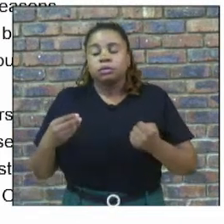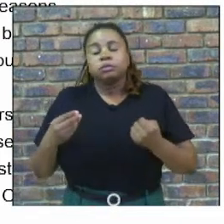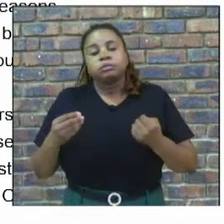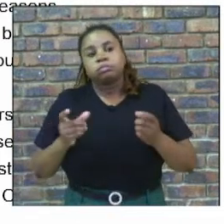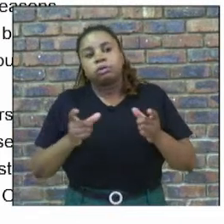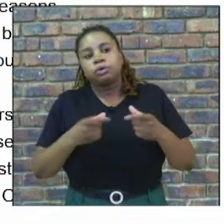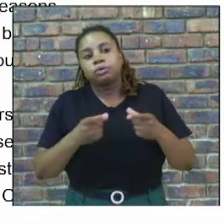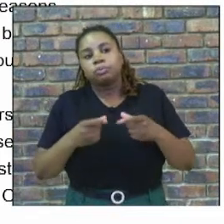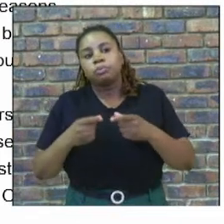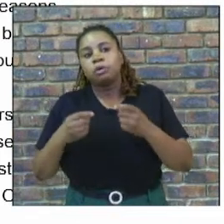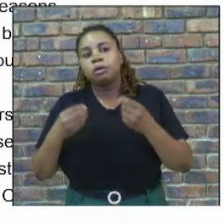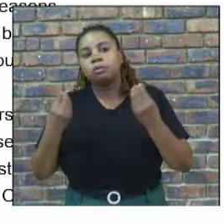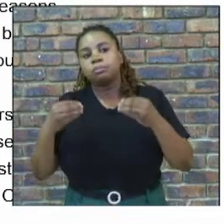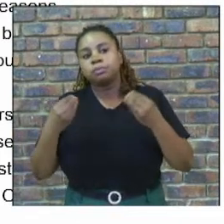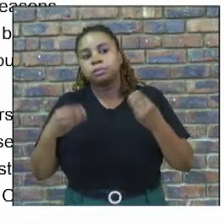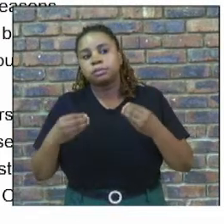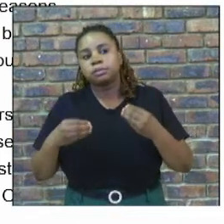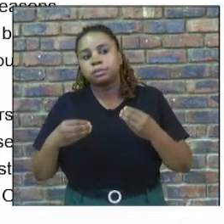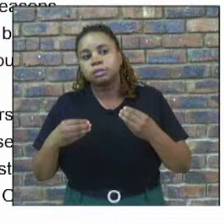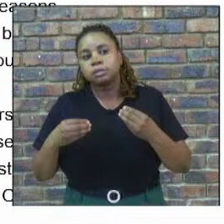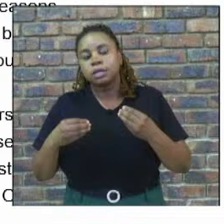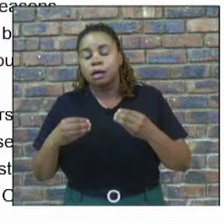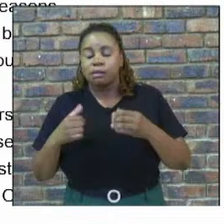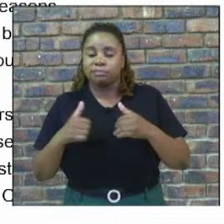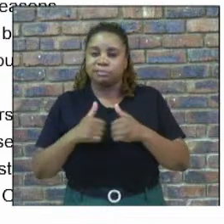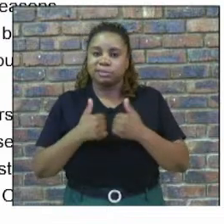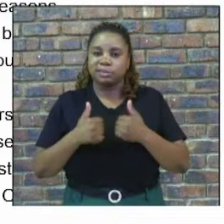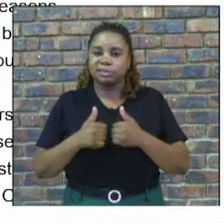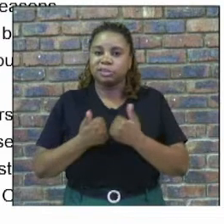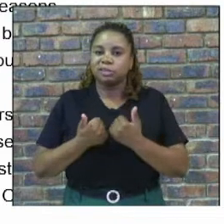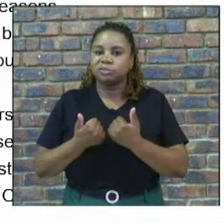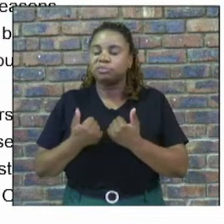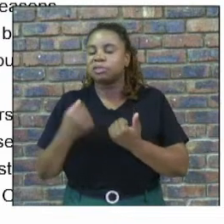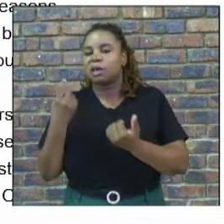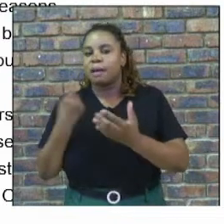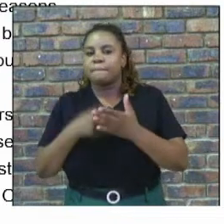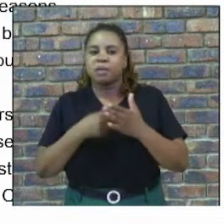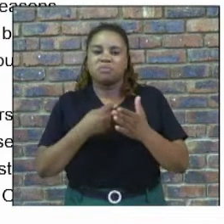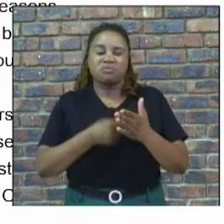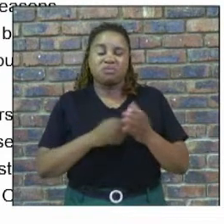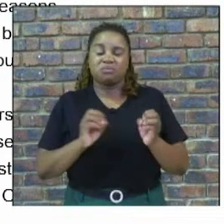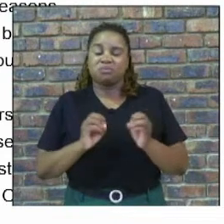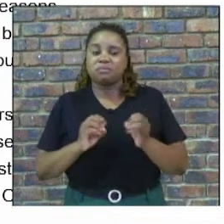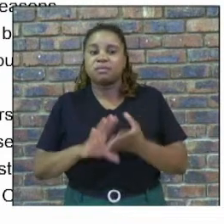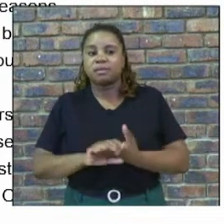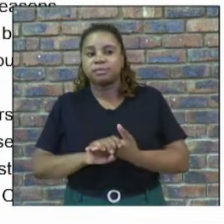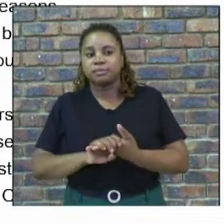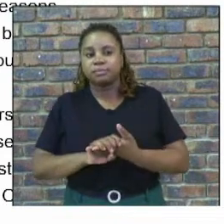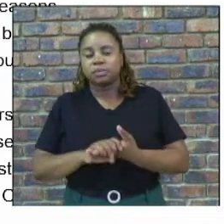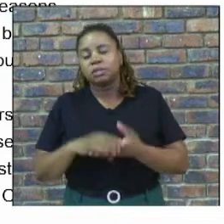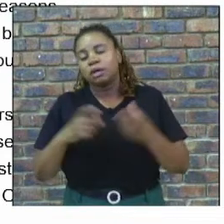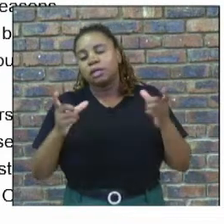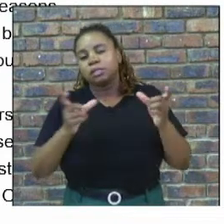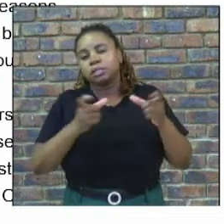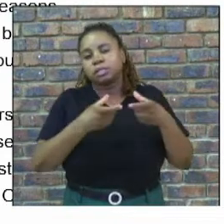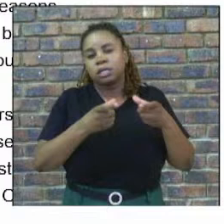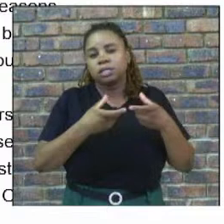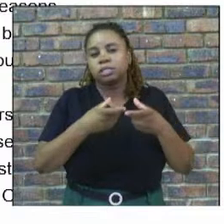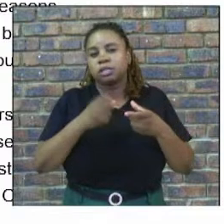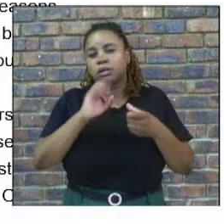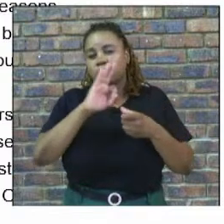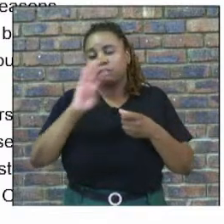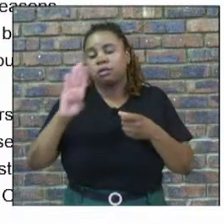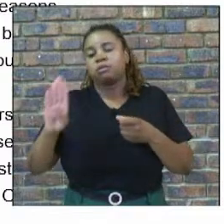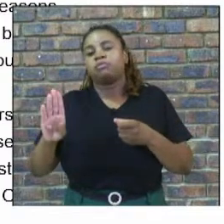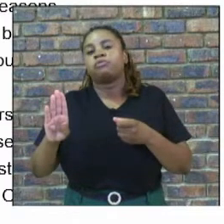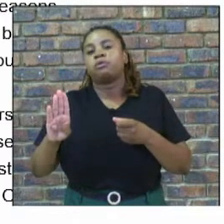with very real implications on their growth. Section 34 of the Constitution of the Republic